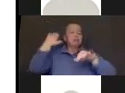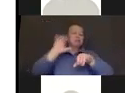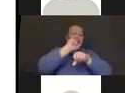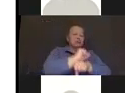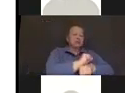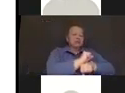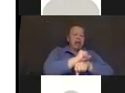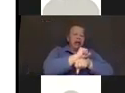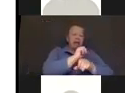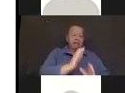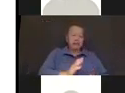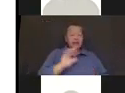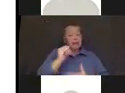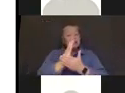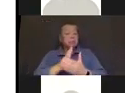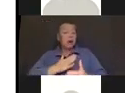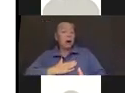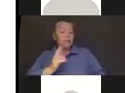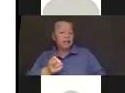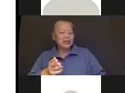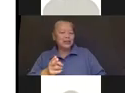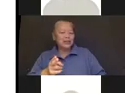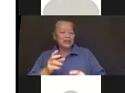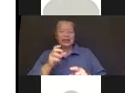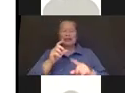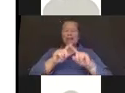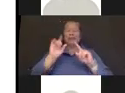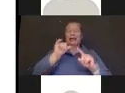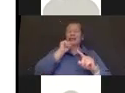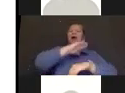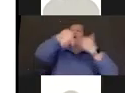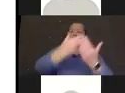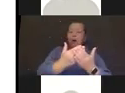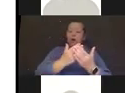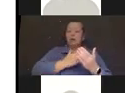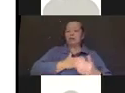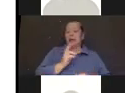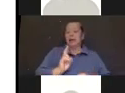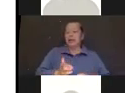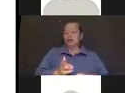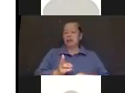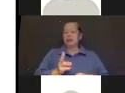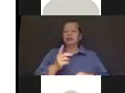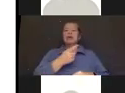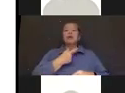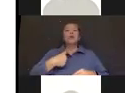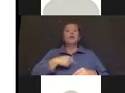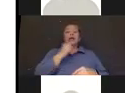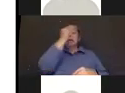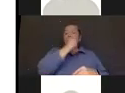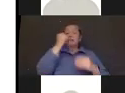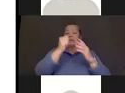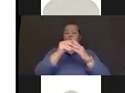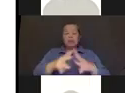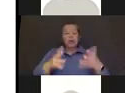history, but not the only thing, right? So that we as African Americans have achieved and